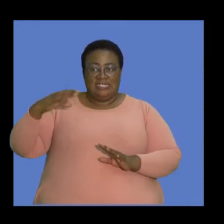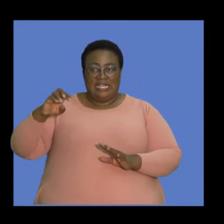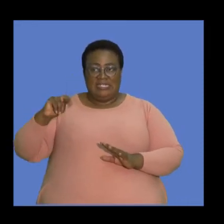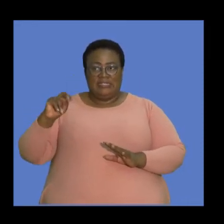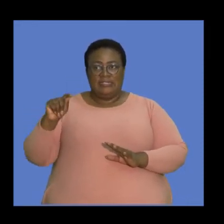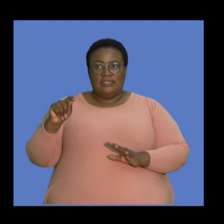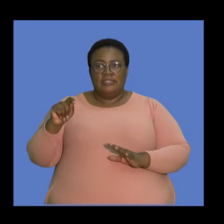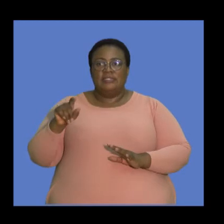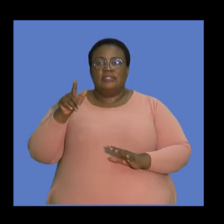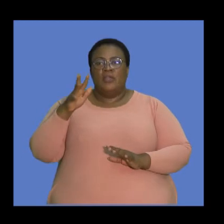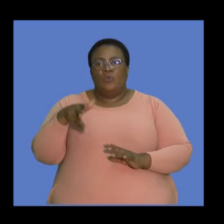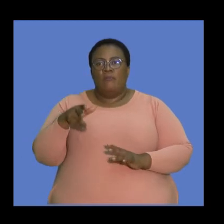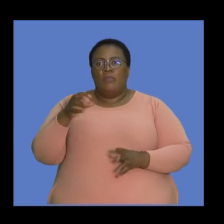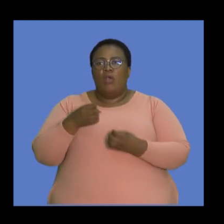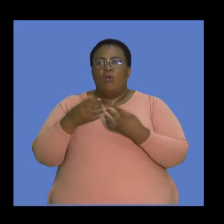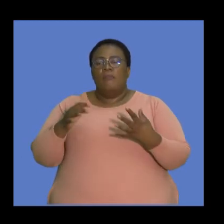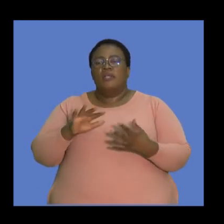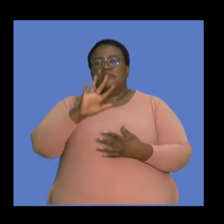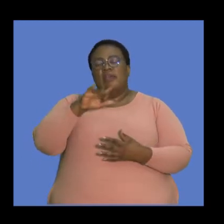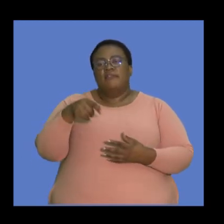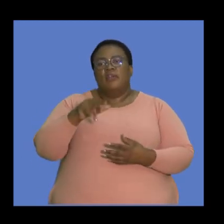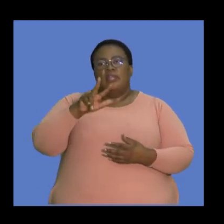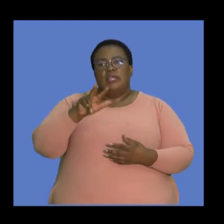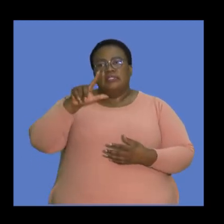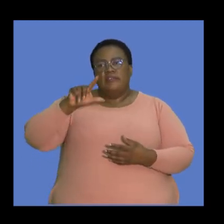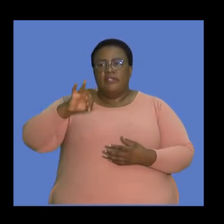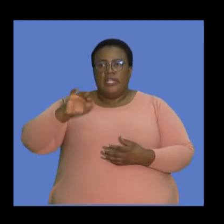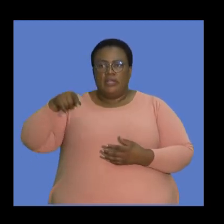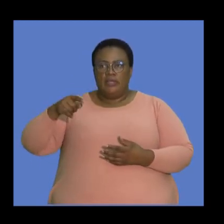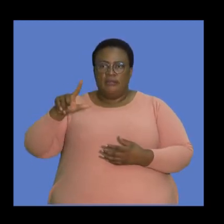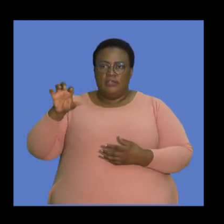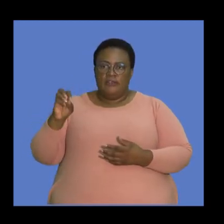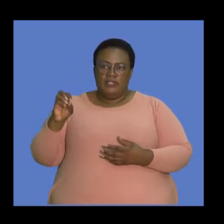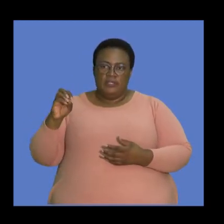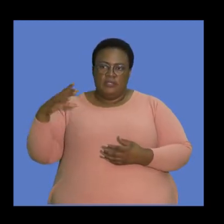10,326 and 67 cents, and that will be